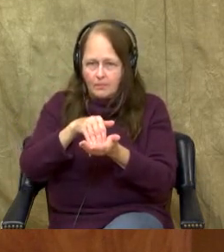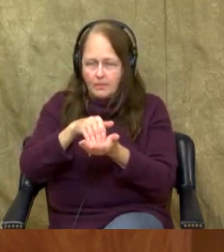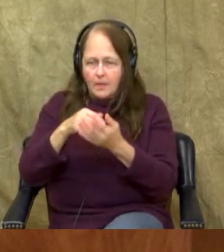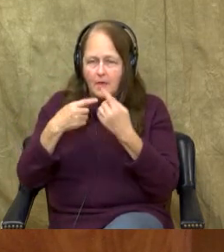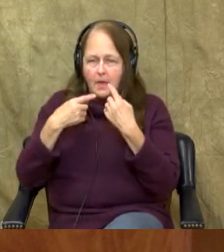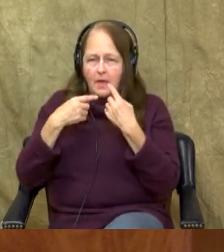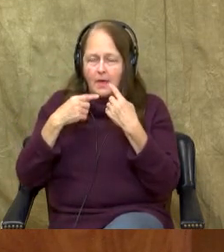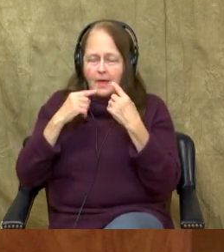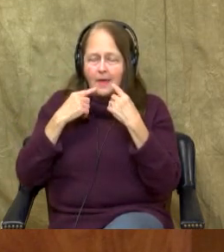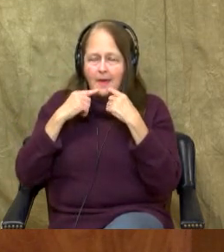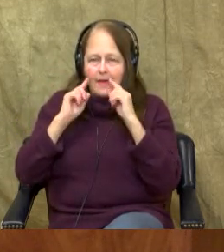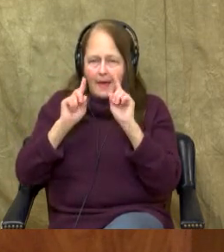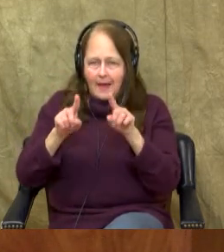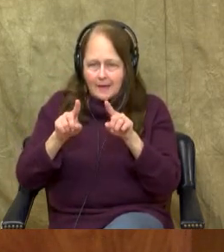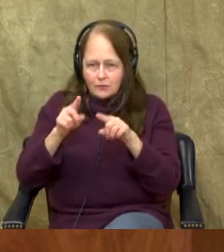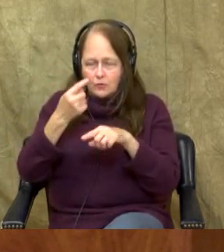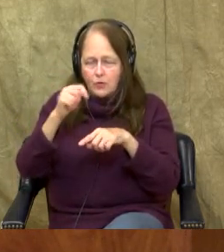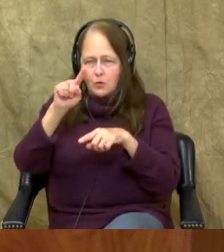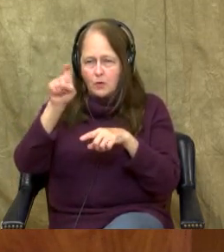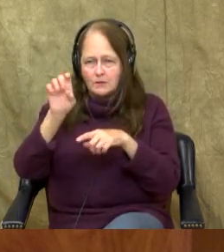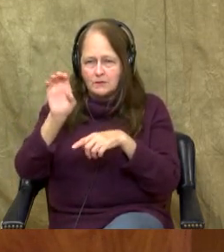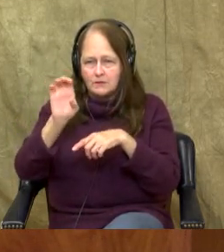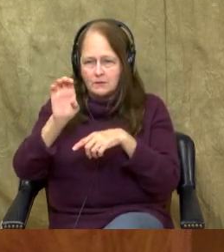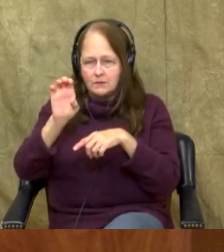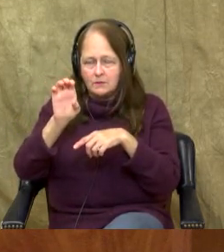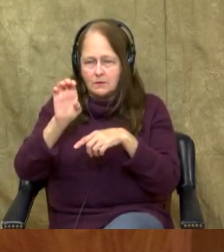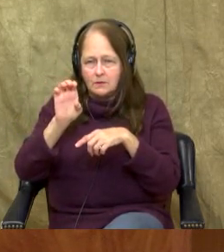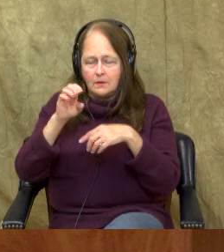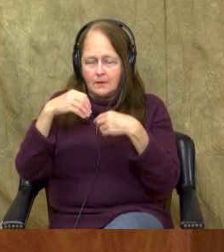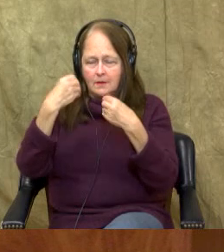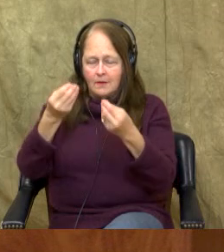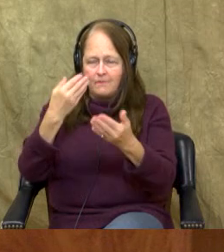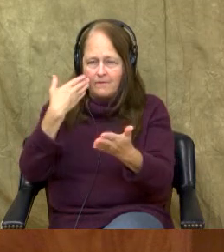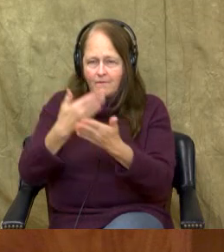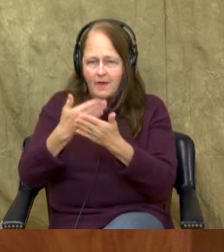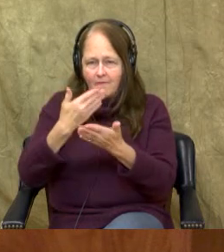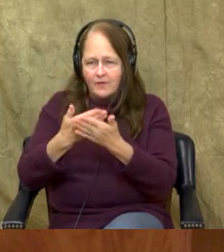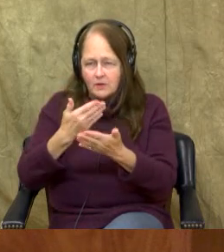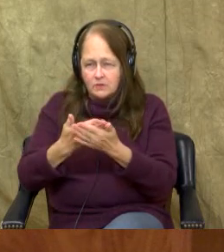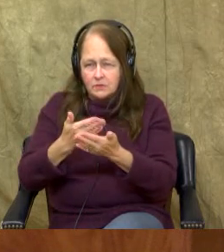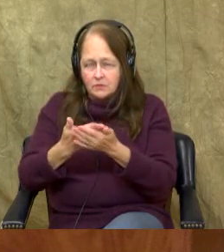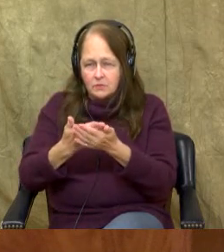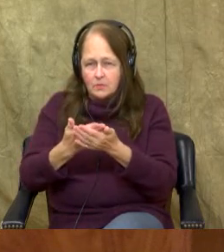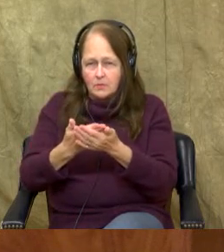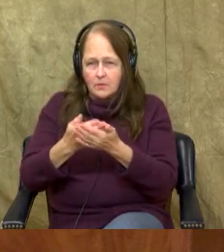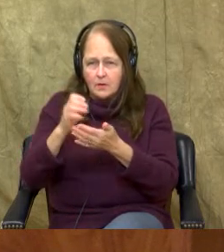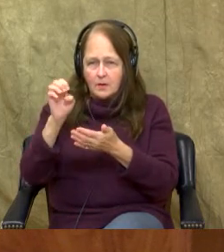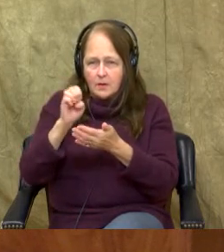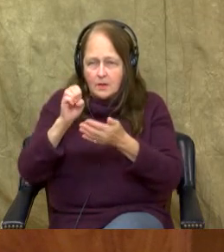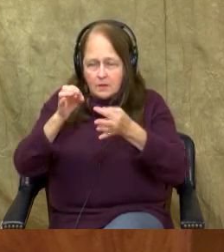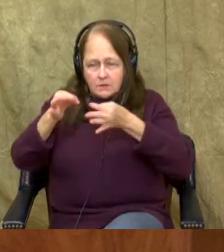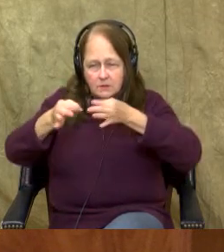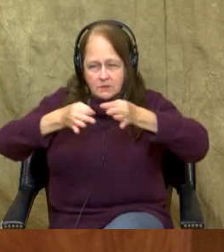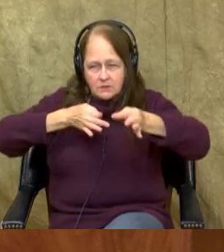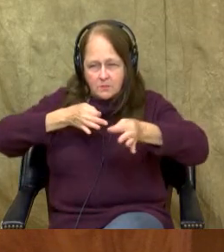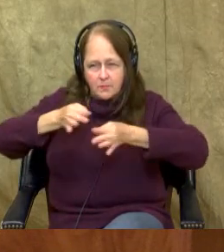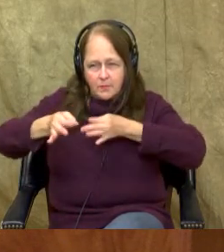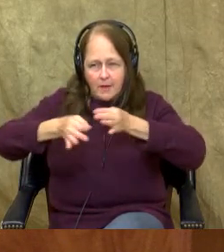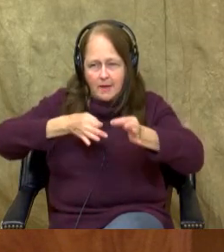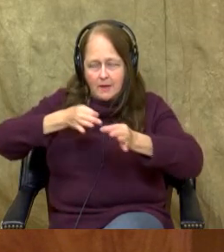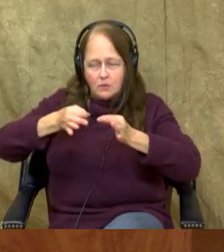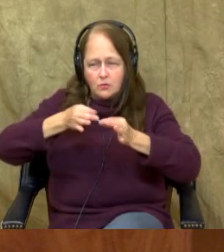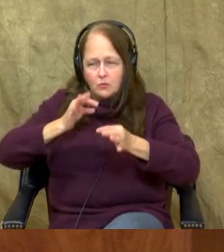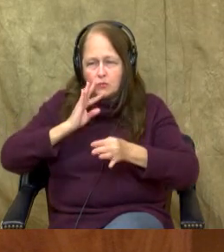answer the question. C, cite evidence. And then E, explain everything that you've